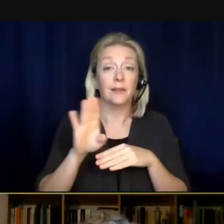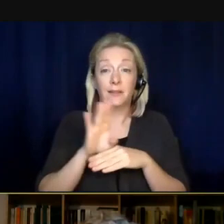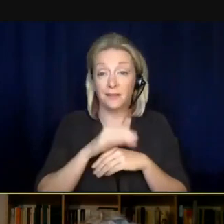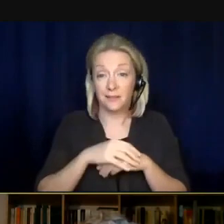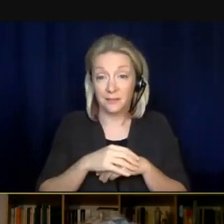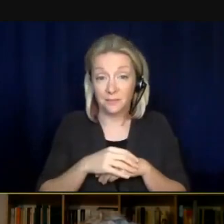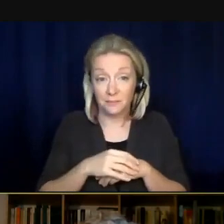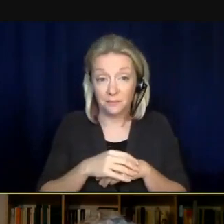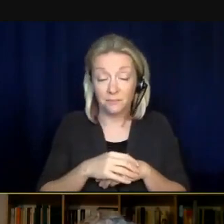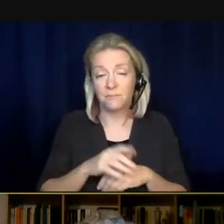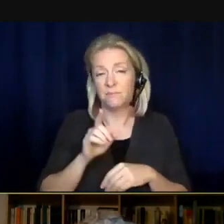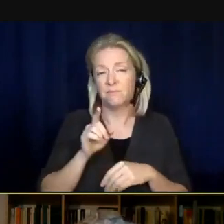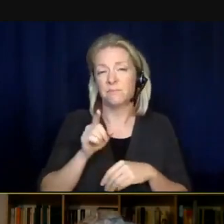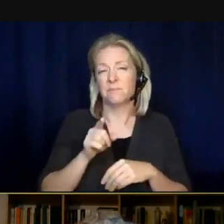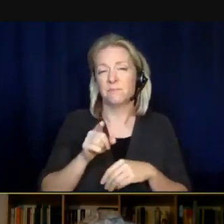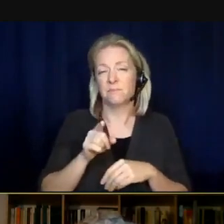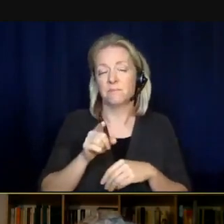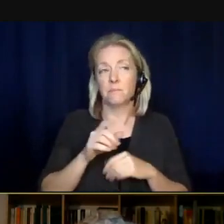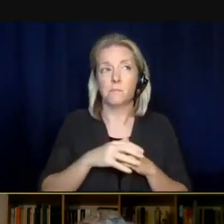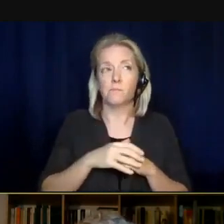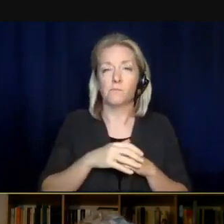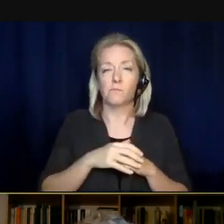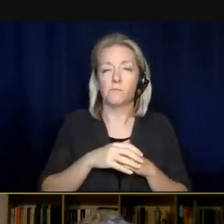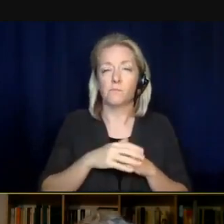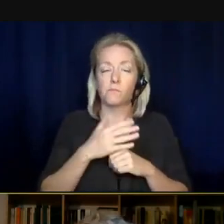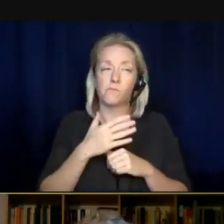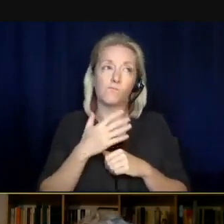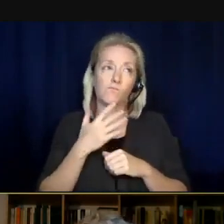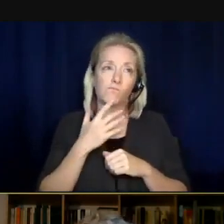would say this would be best for children,